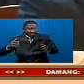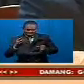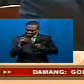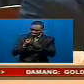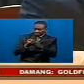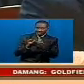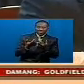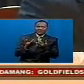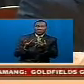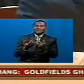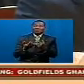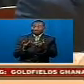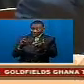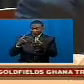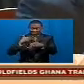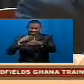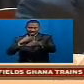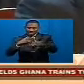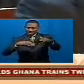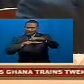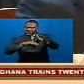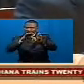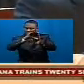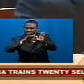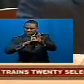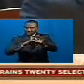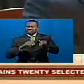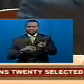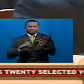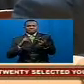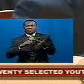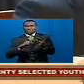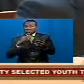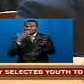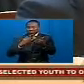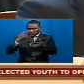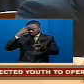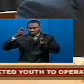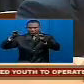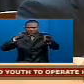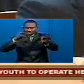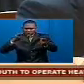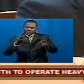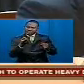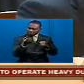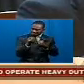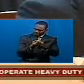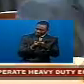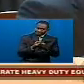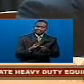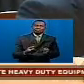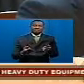judiciary, created under the Constitution, to work. Fight for good governance to flourish in our